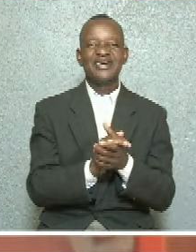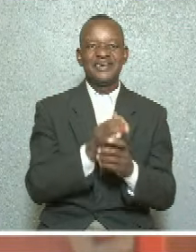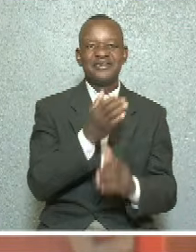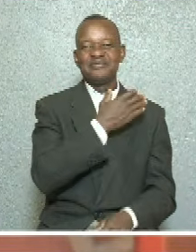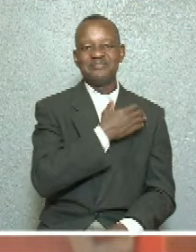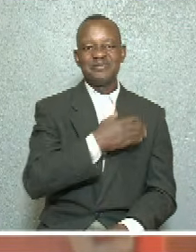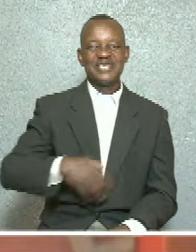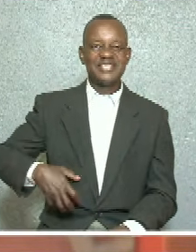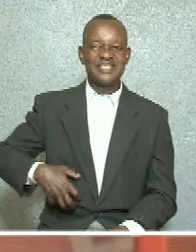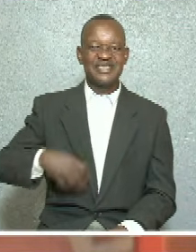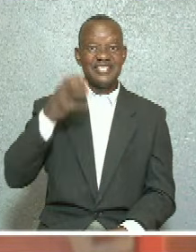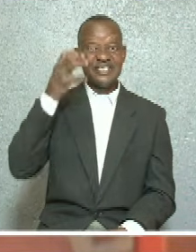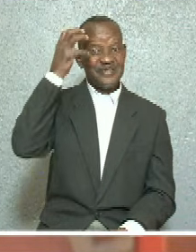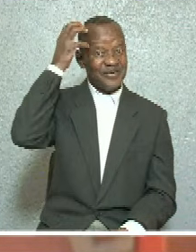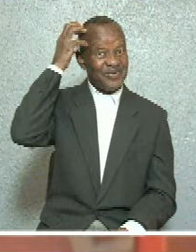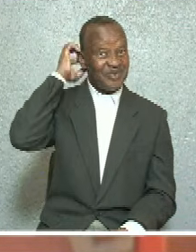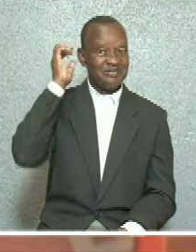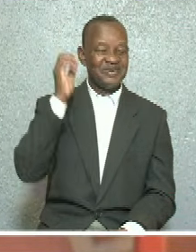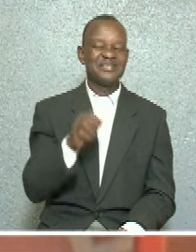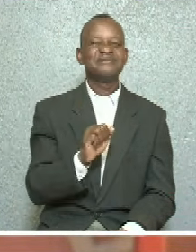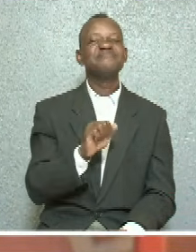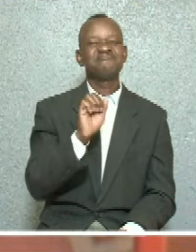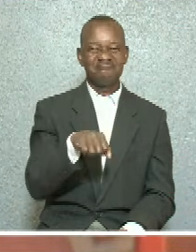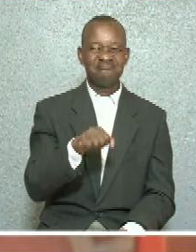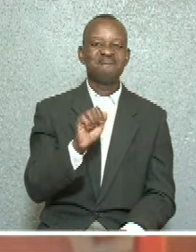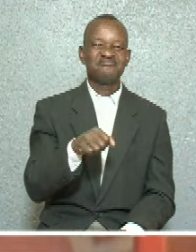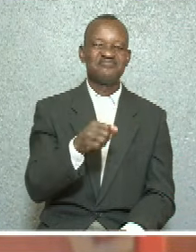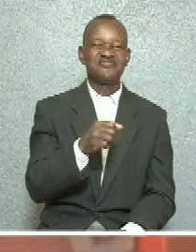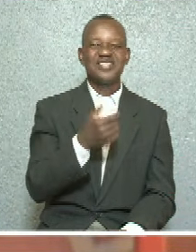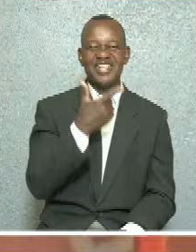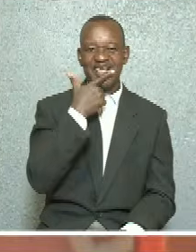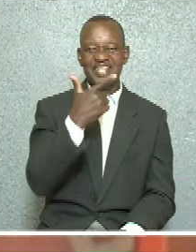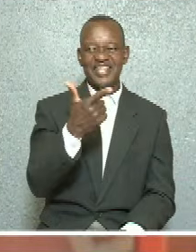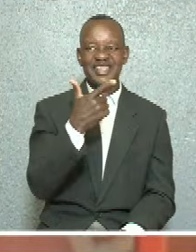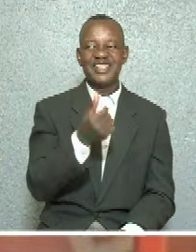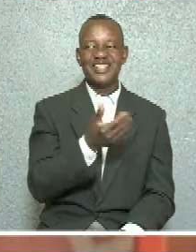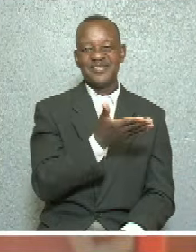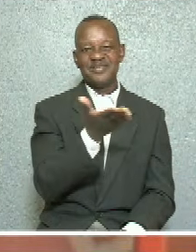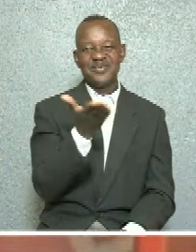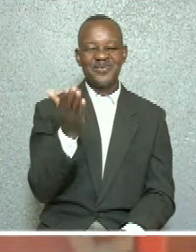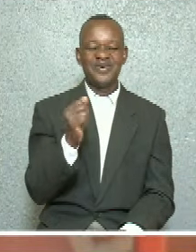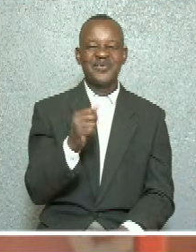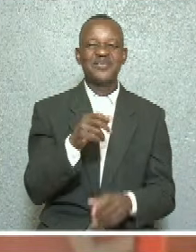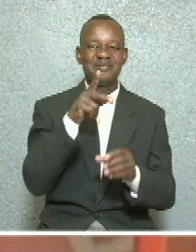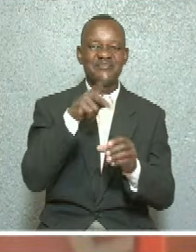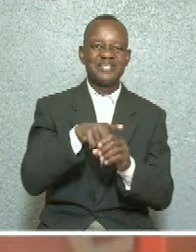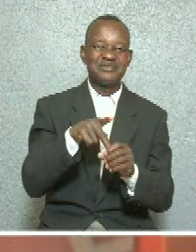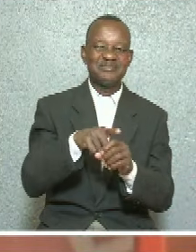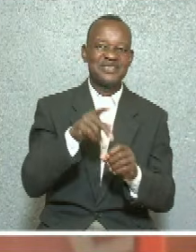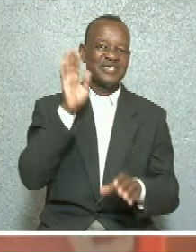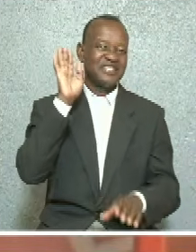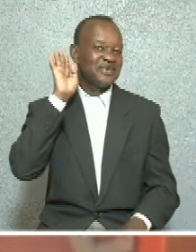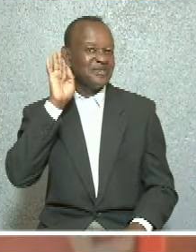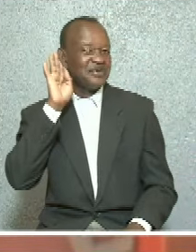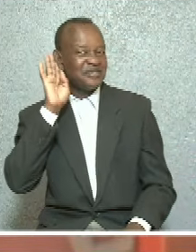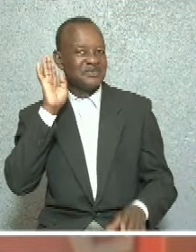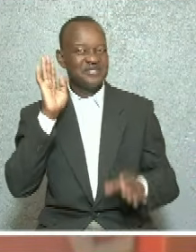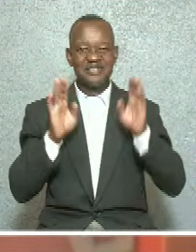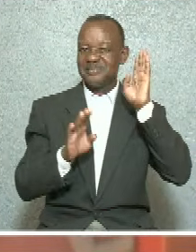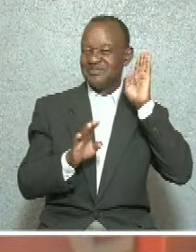everybody. Thank you so much, everybody, for participating and for listening and for sharing what you have